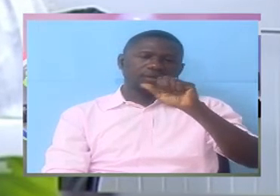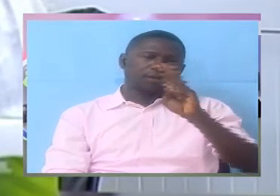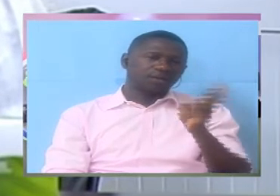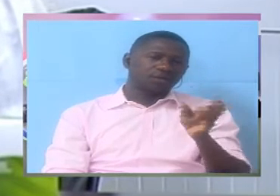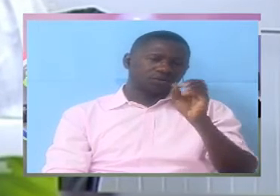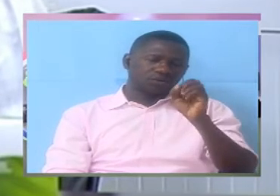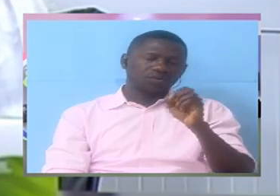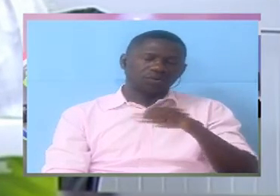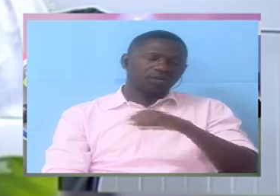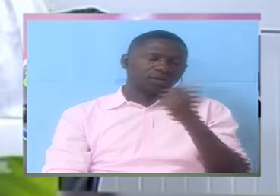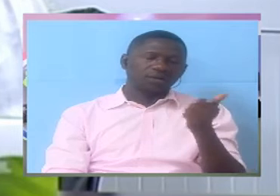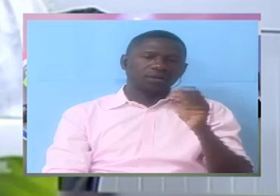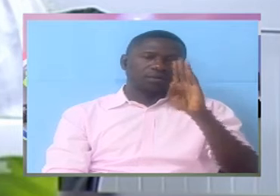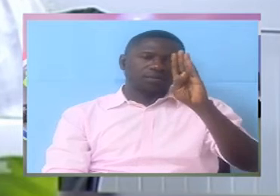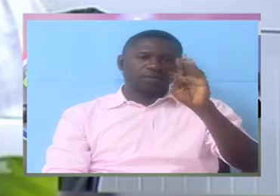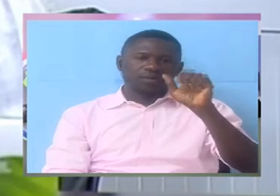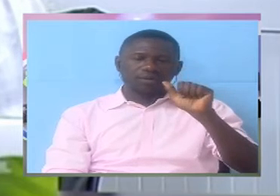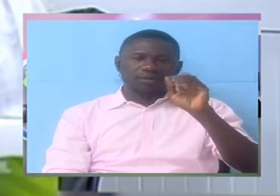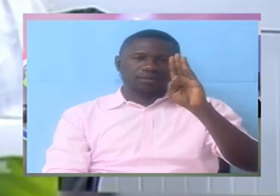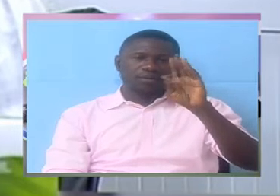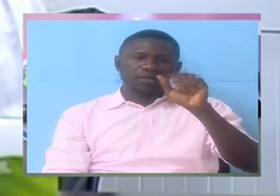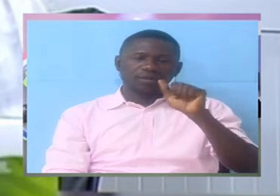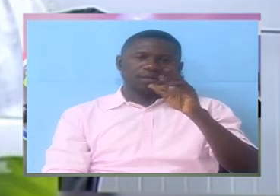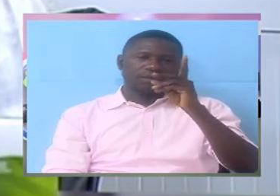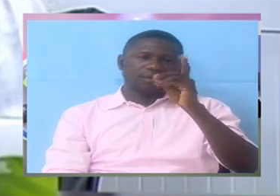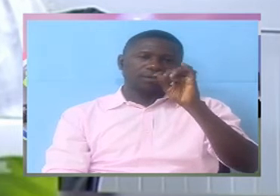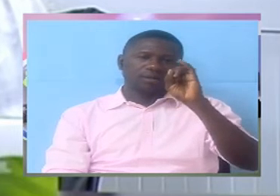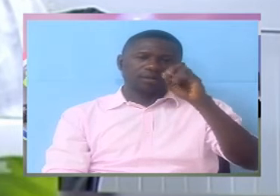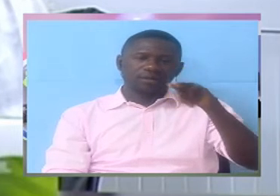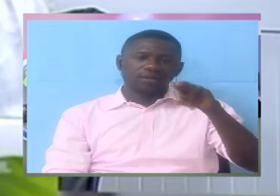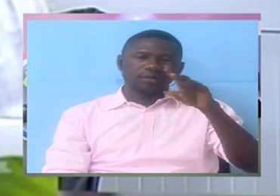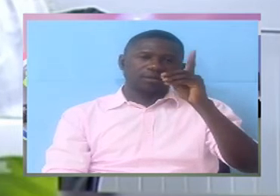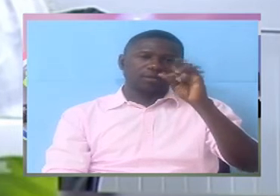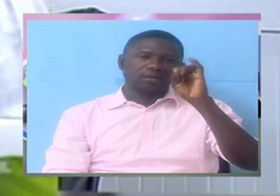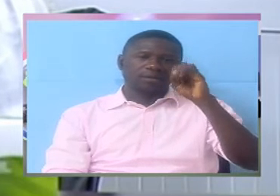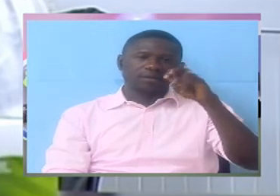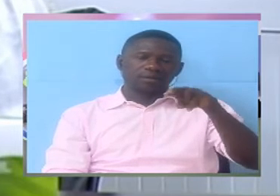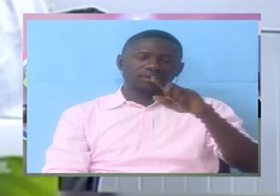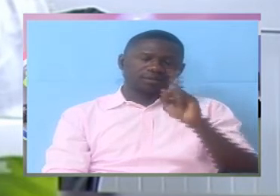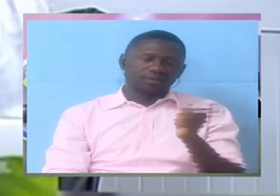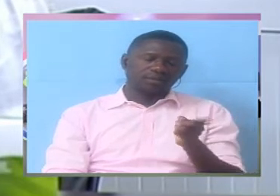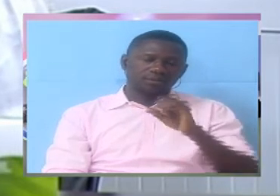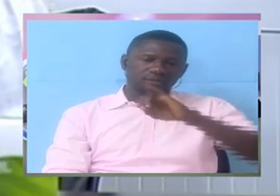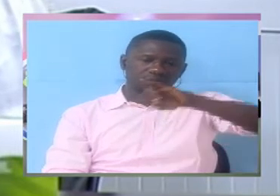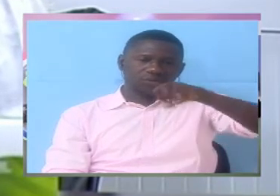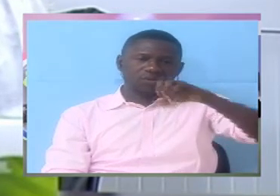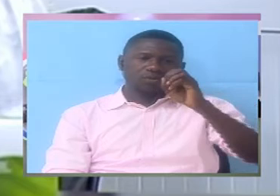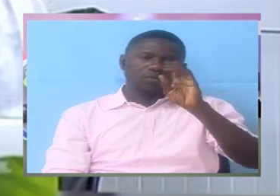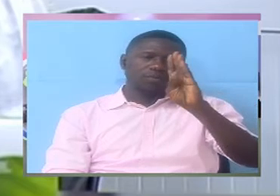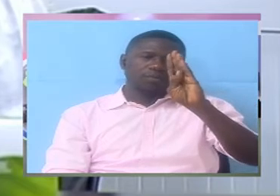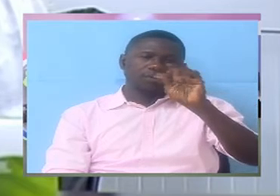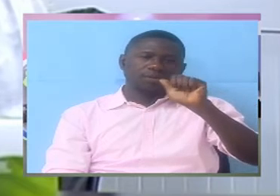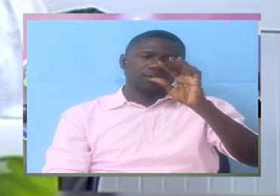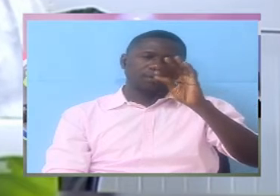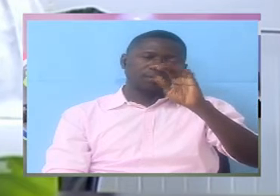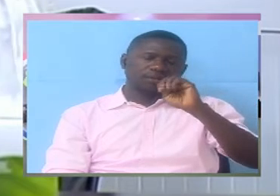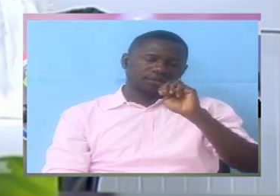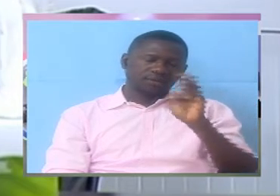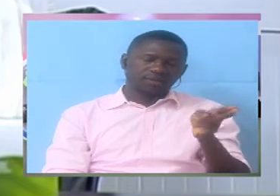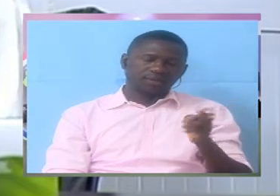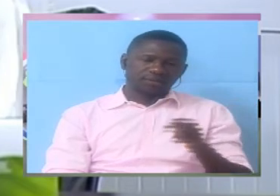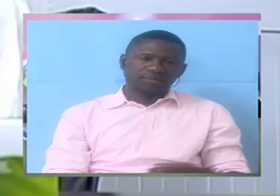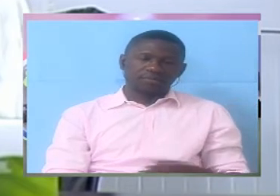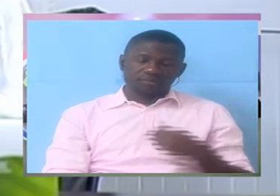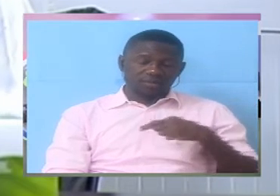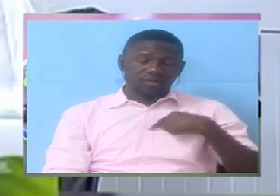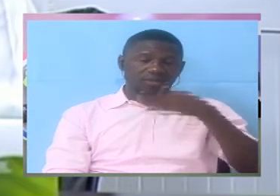was present. Ah, Katumbijele. This whole process, if I tell you that I have not spent